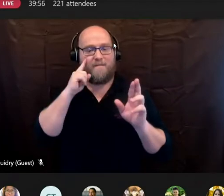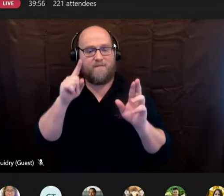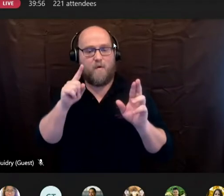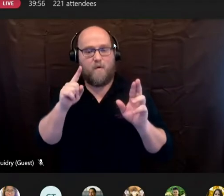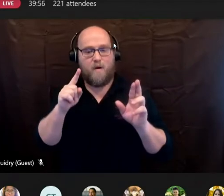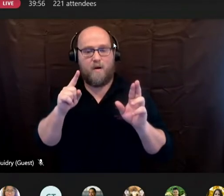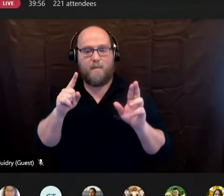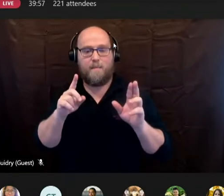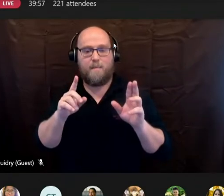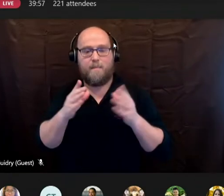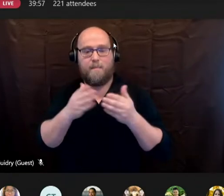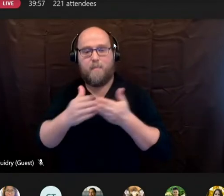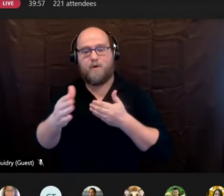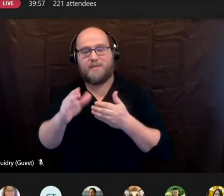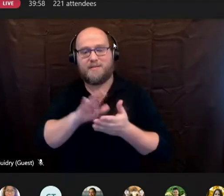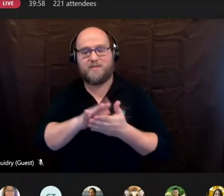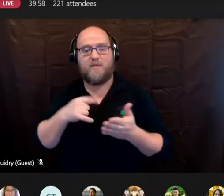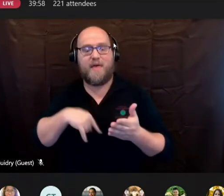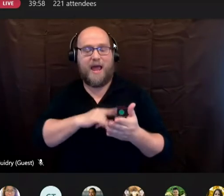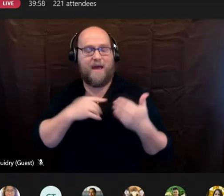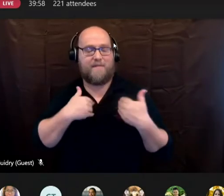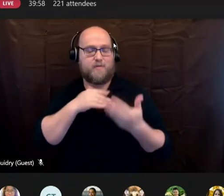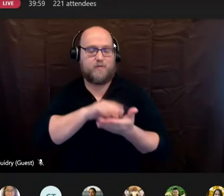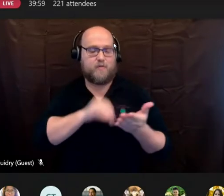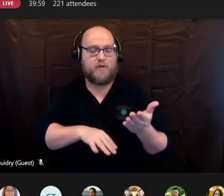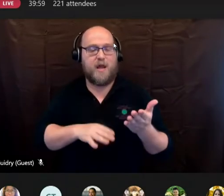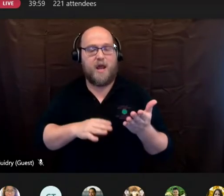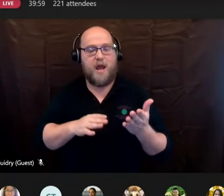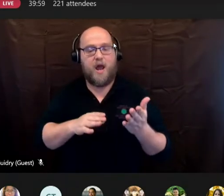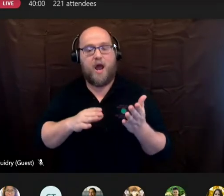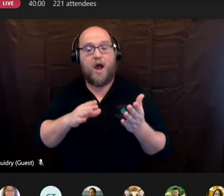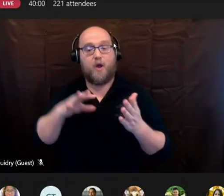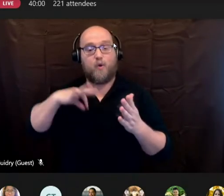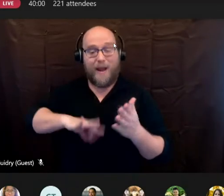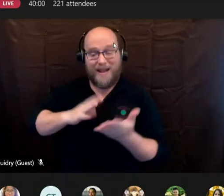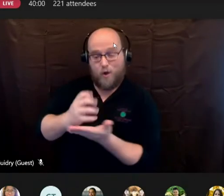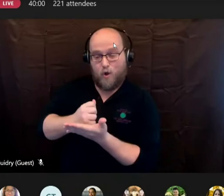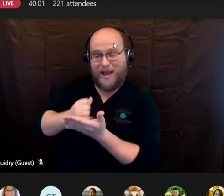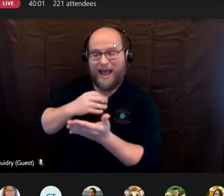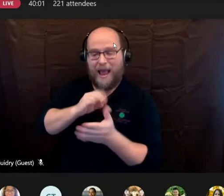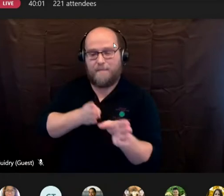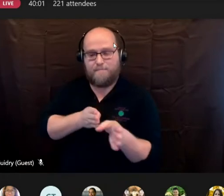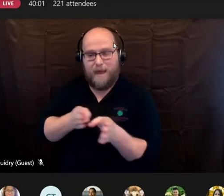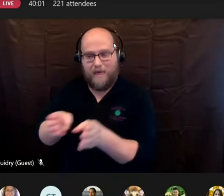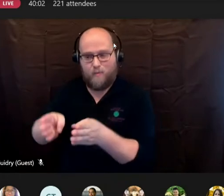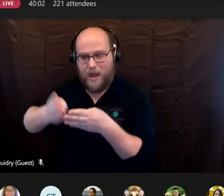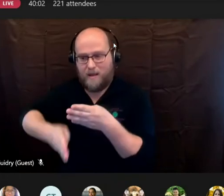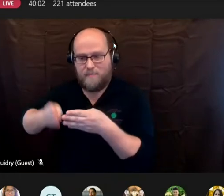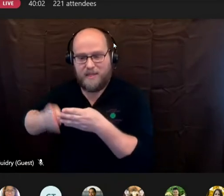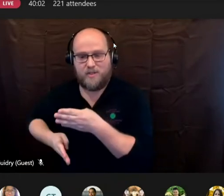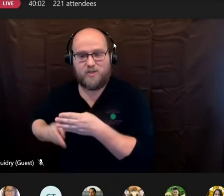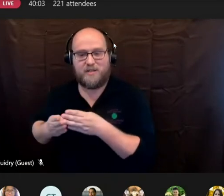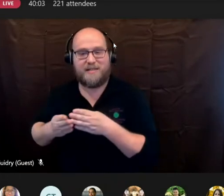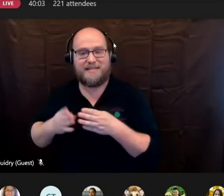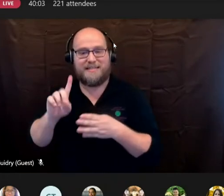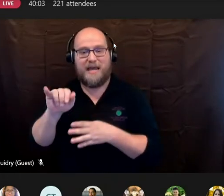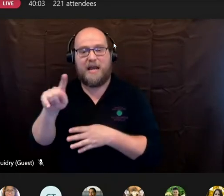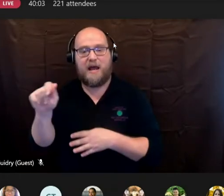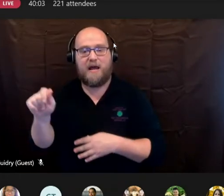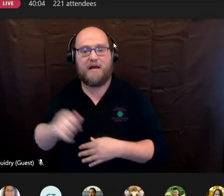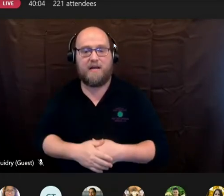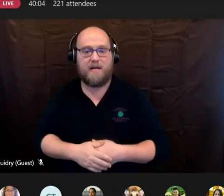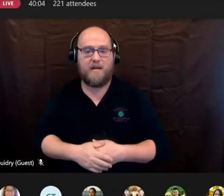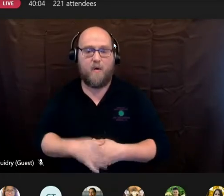credit earning and pathway completion data. We also have improved grading guidance and reports to help